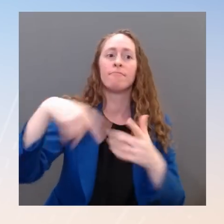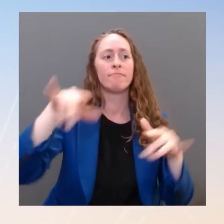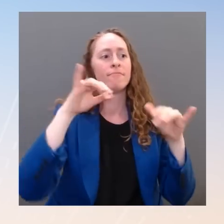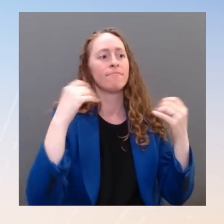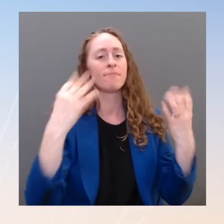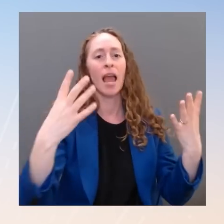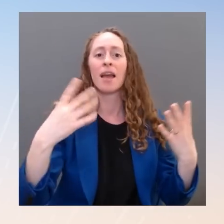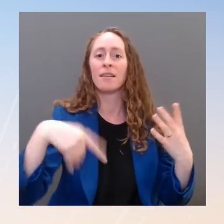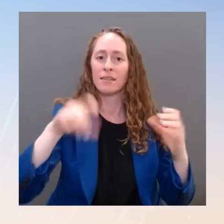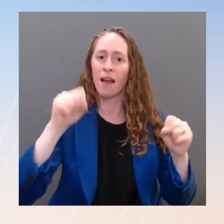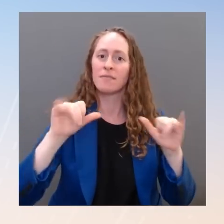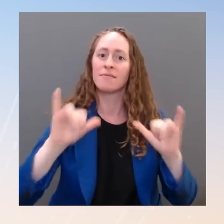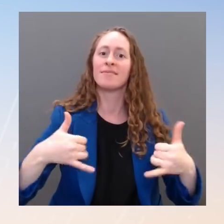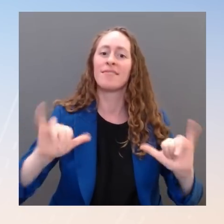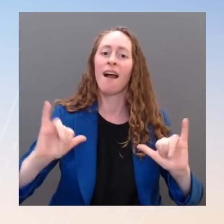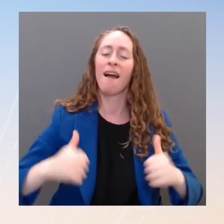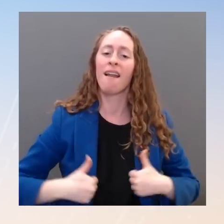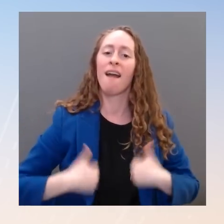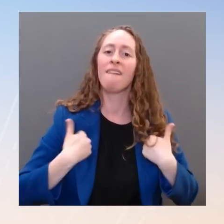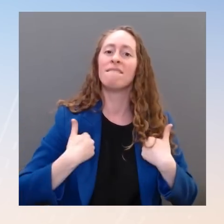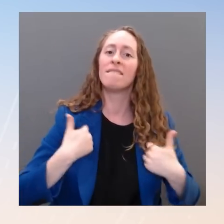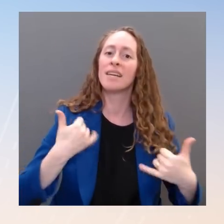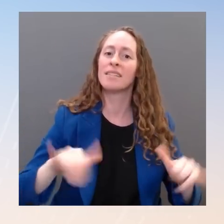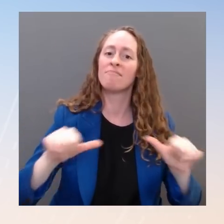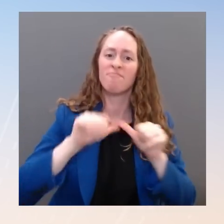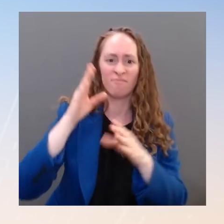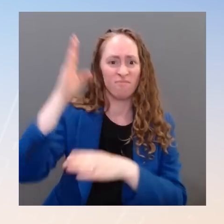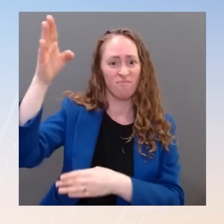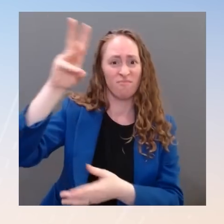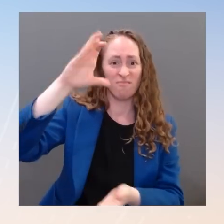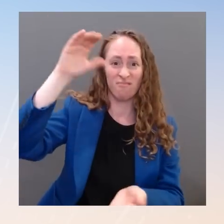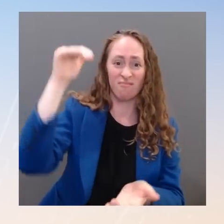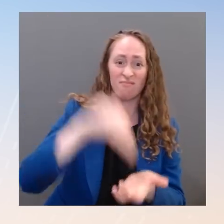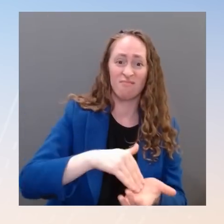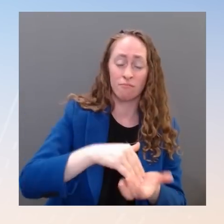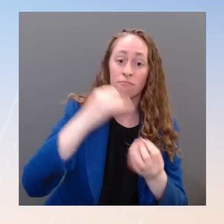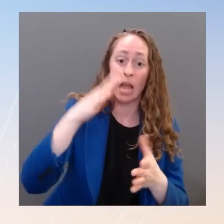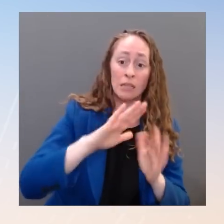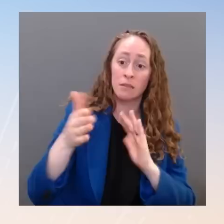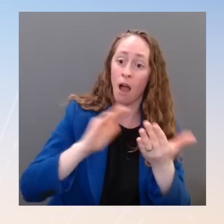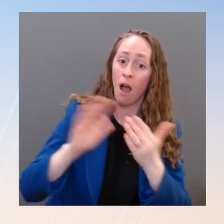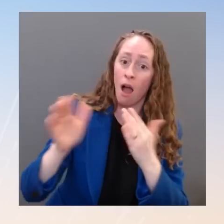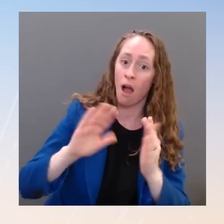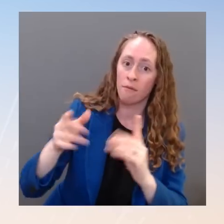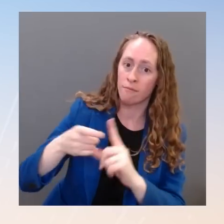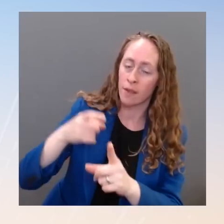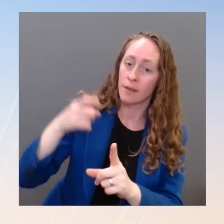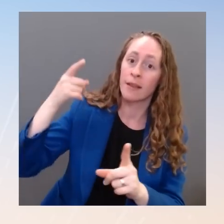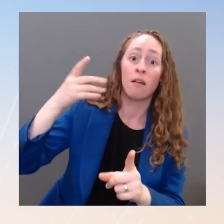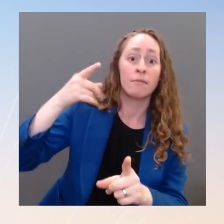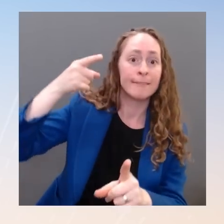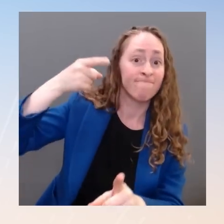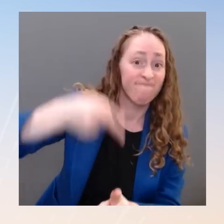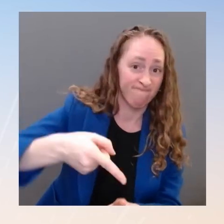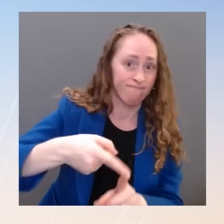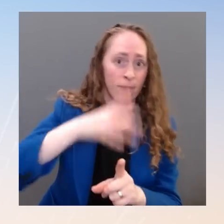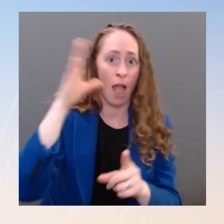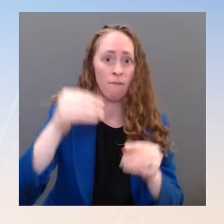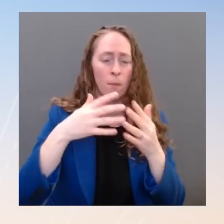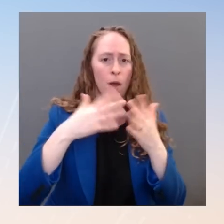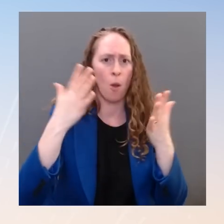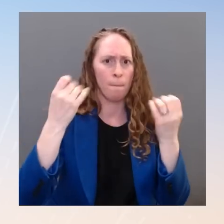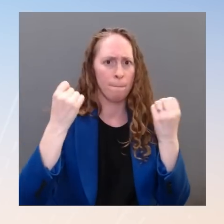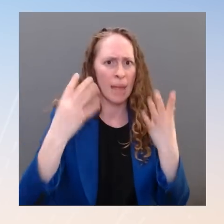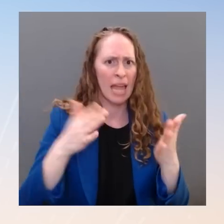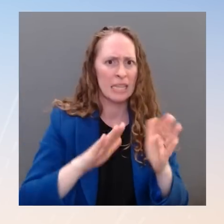238,000 deaths among African Americans. But this is not about going after individuals smoking menthol cigarettes. This is about